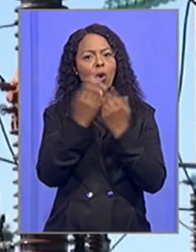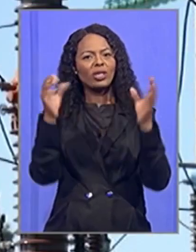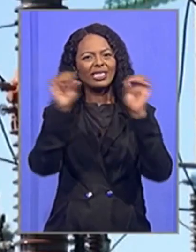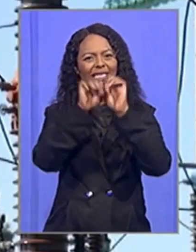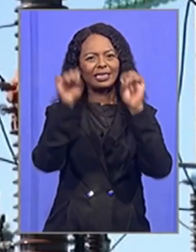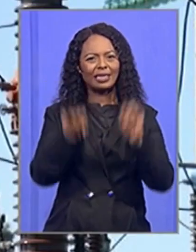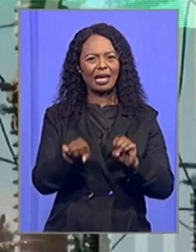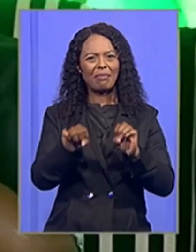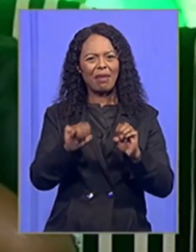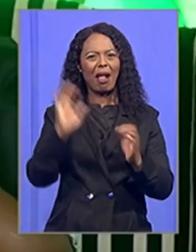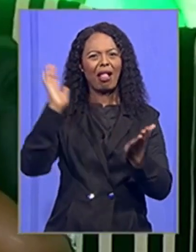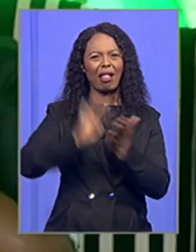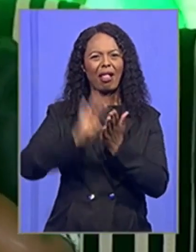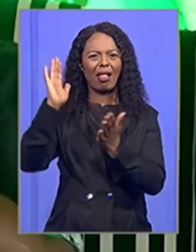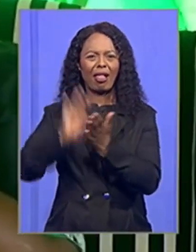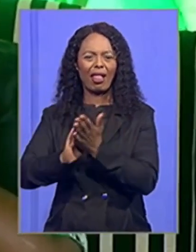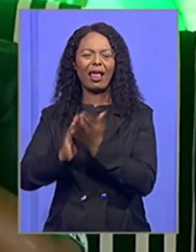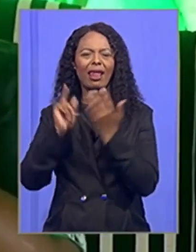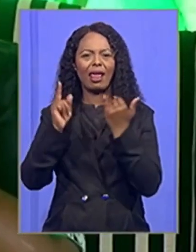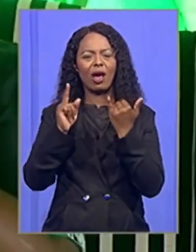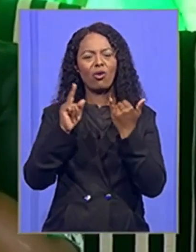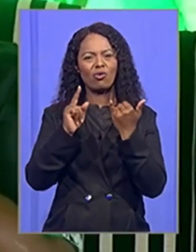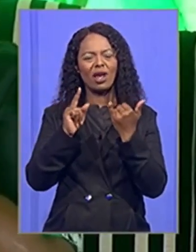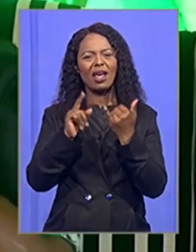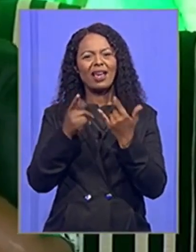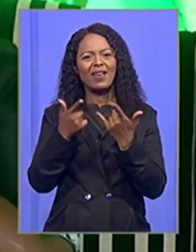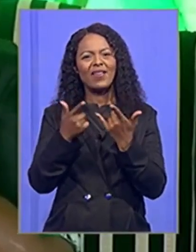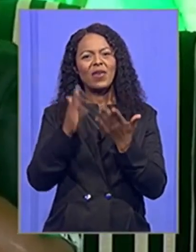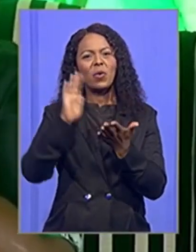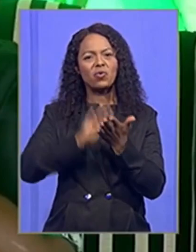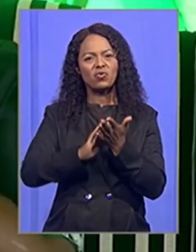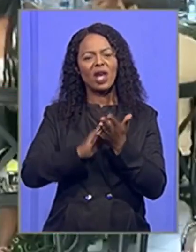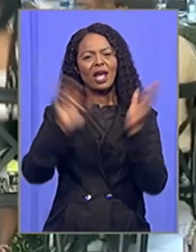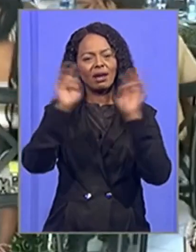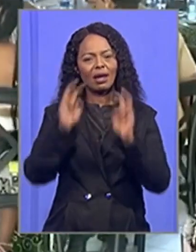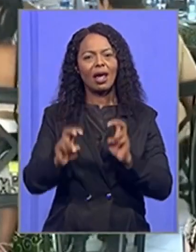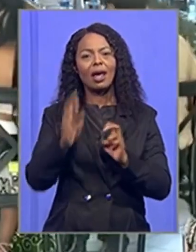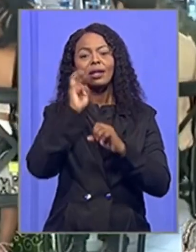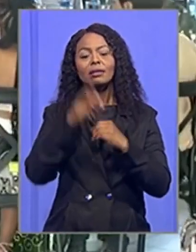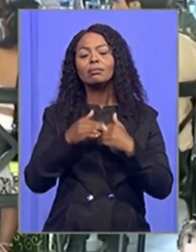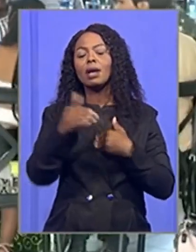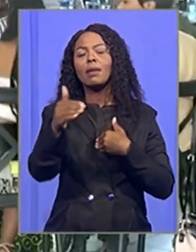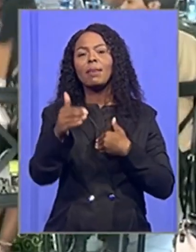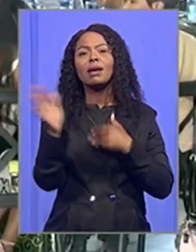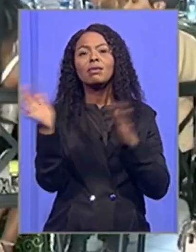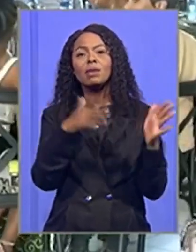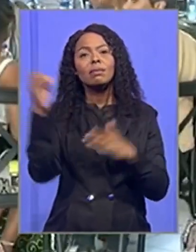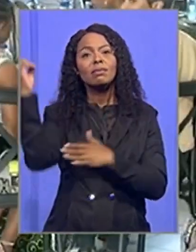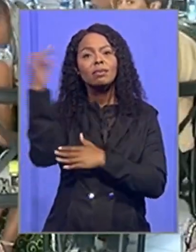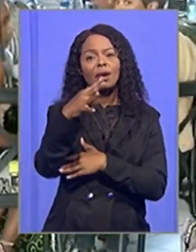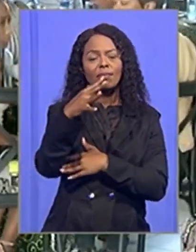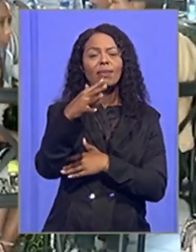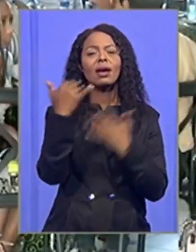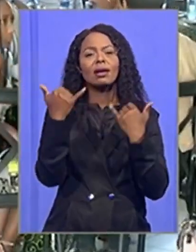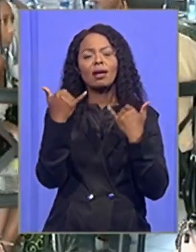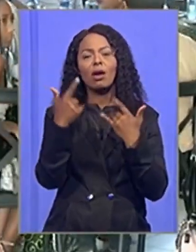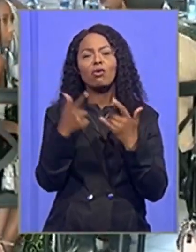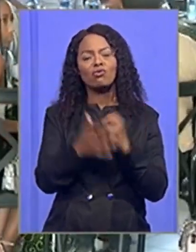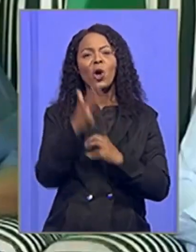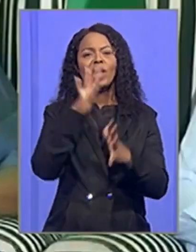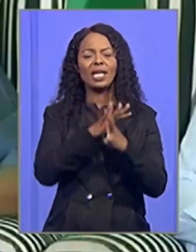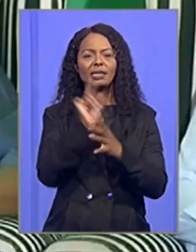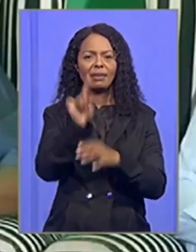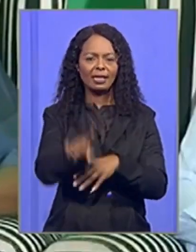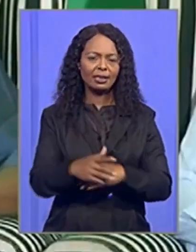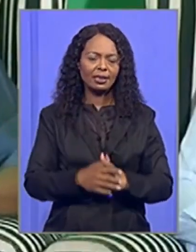fetsang motlakase a tshwanetse ke go akarediwa mo puisanong le gore bokgoni ba metswedi e mešwa bo tshwanetse ba tsewa jaaka ntlha ya